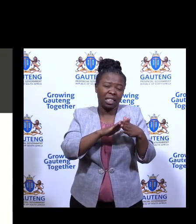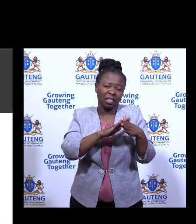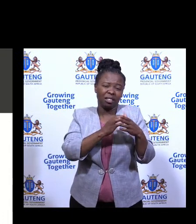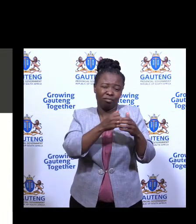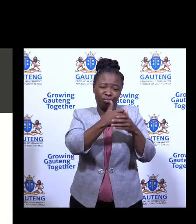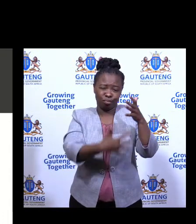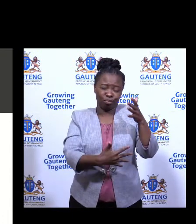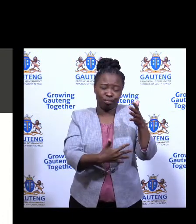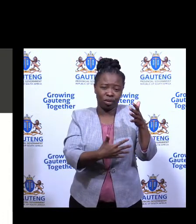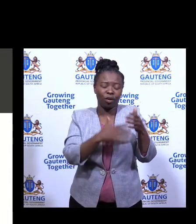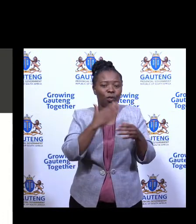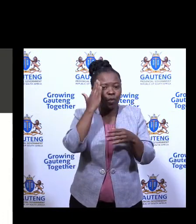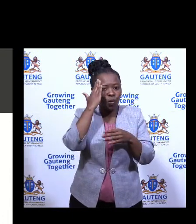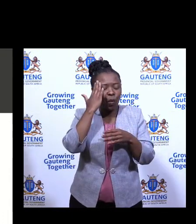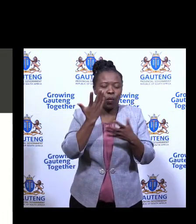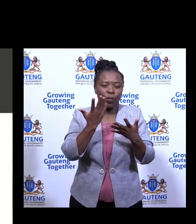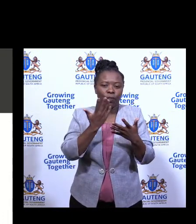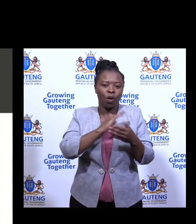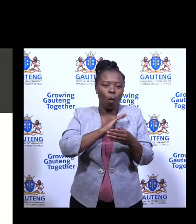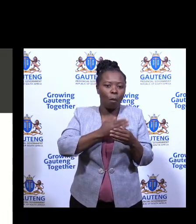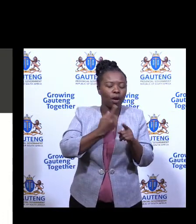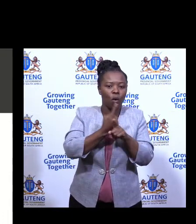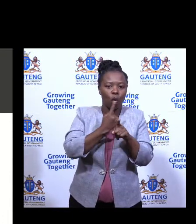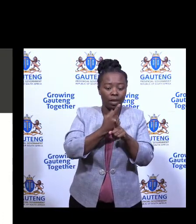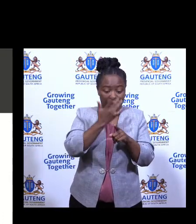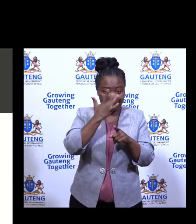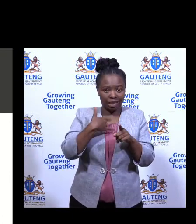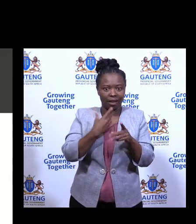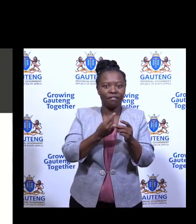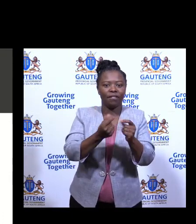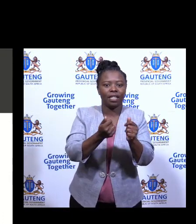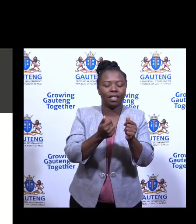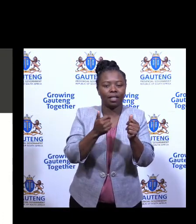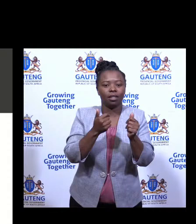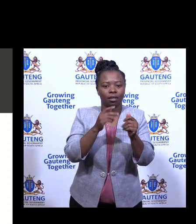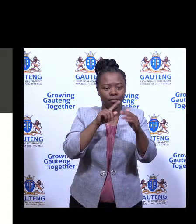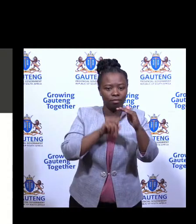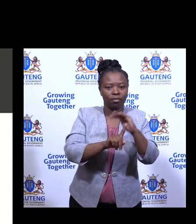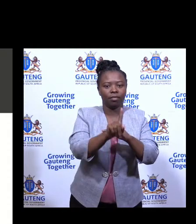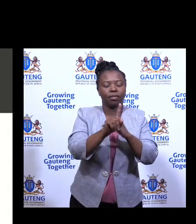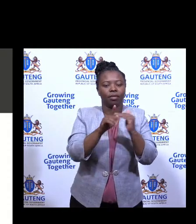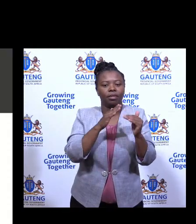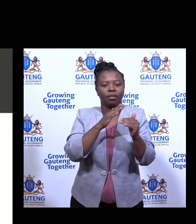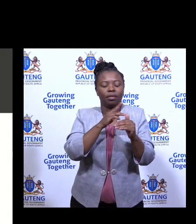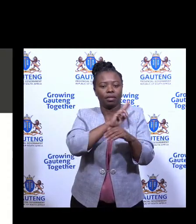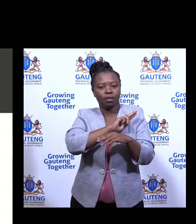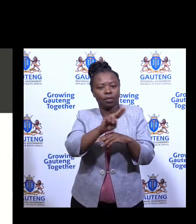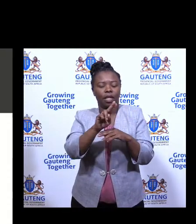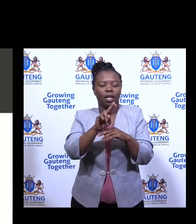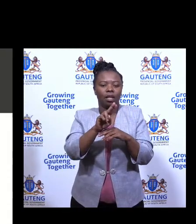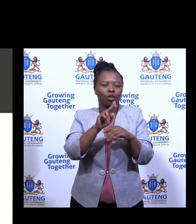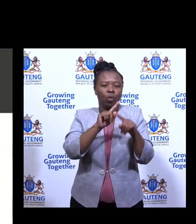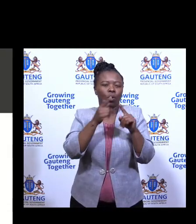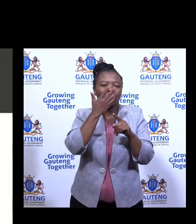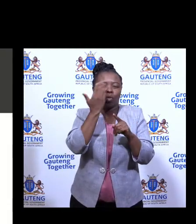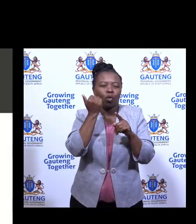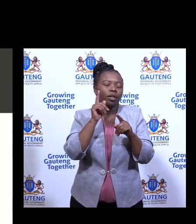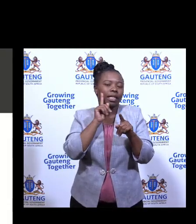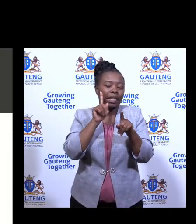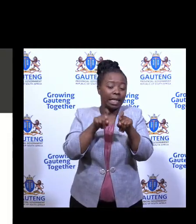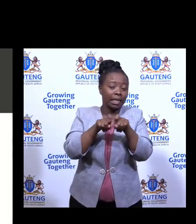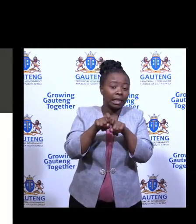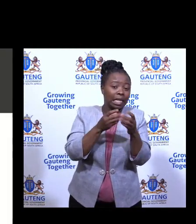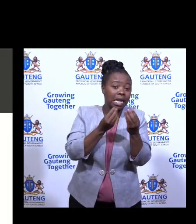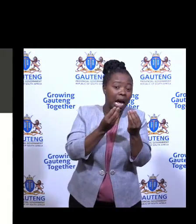know women are more likely to seek medical care when they are sick. We are not quite sure how that relates to testing numbers as